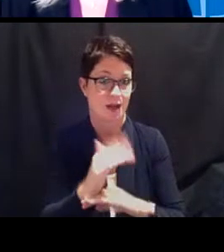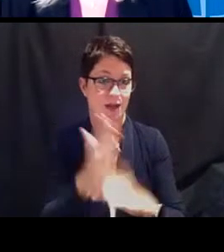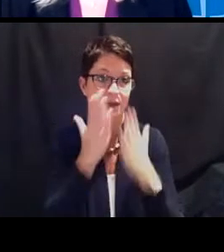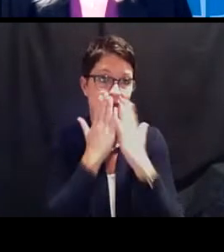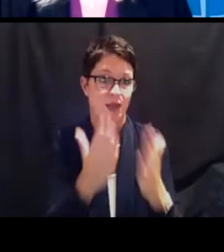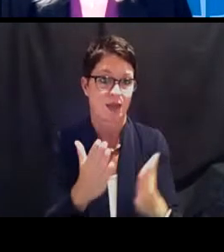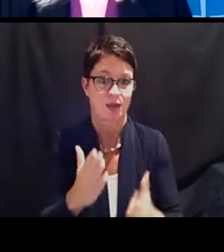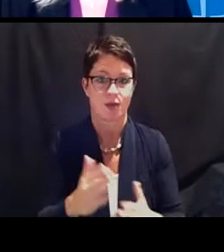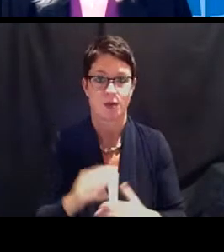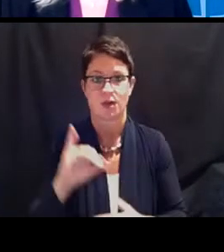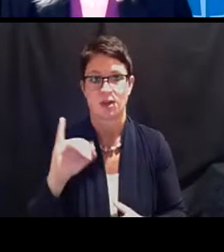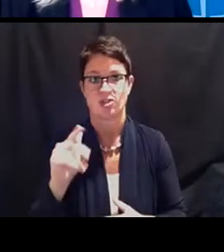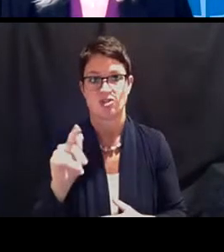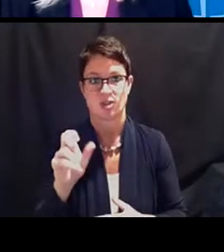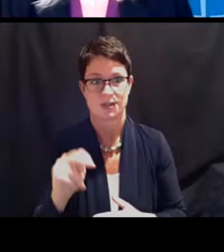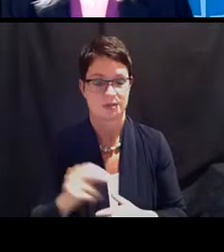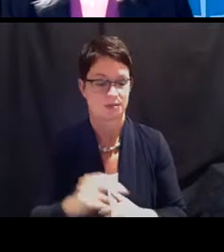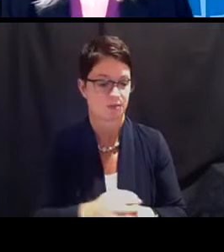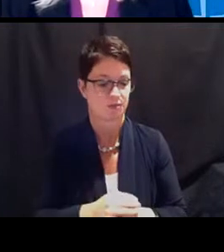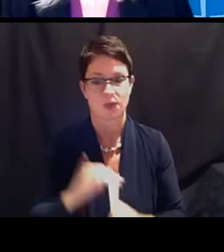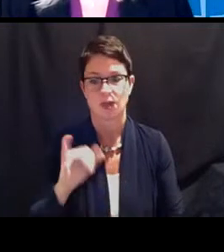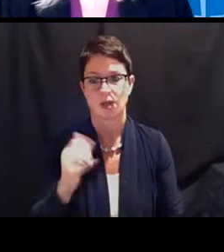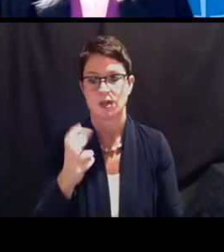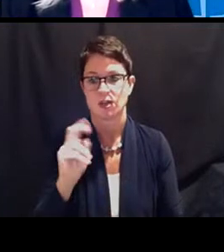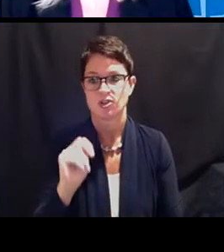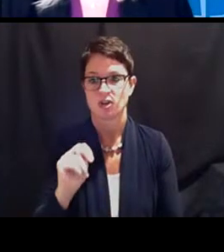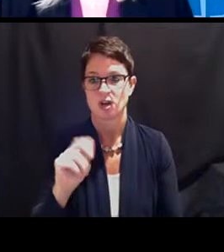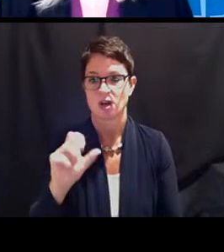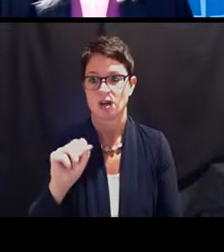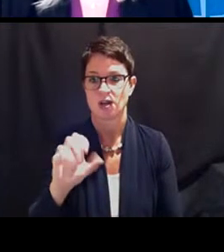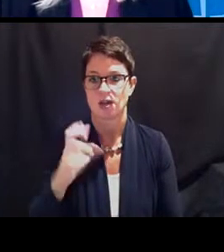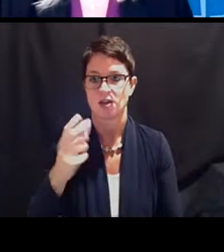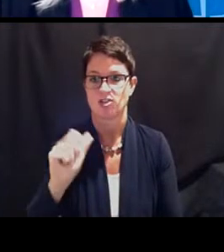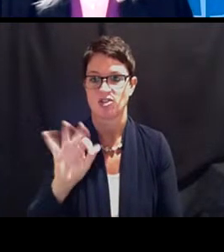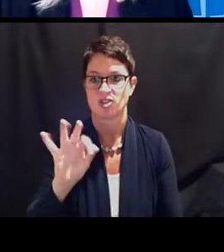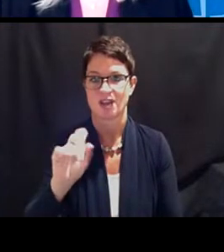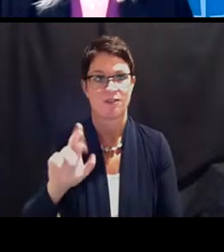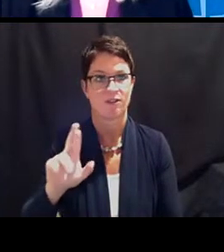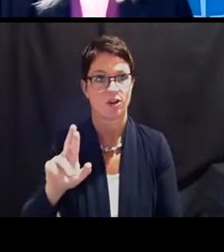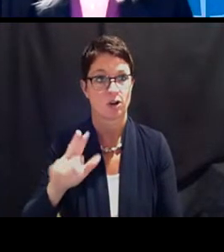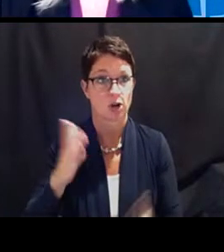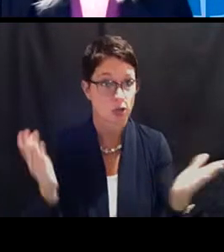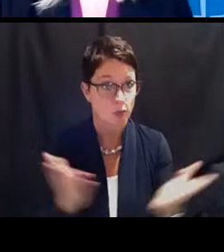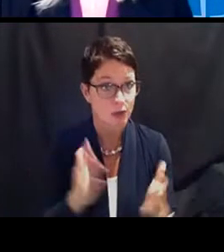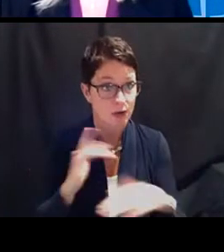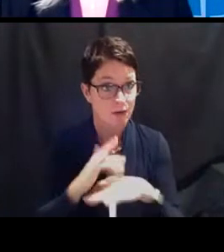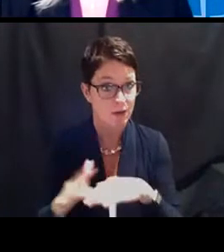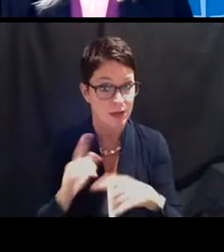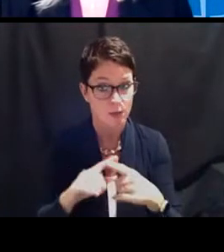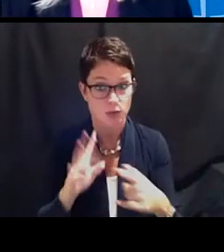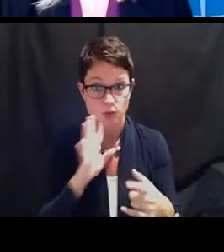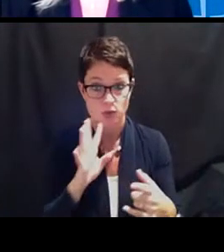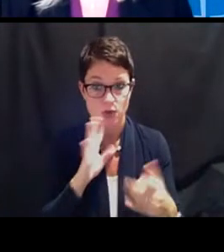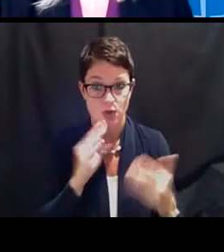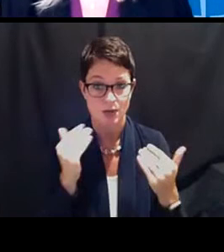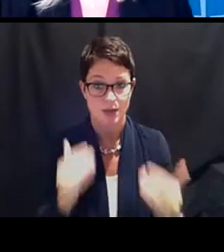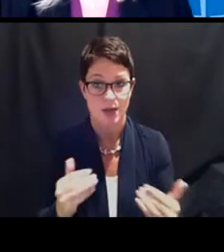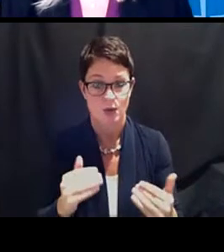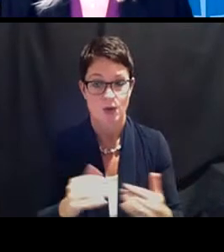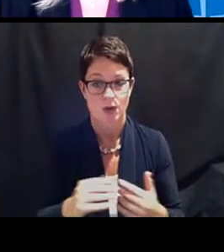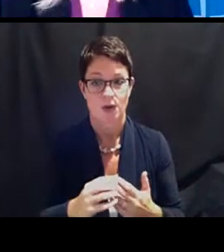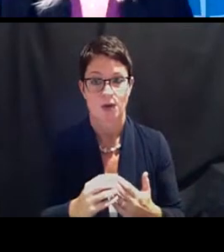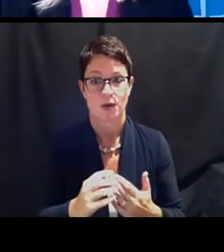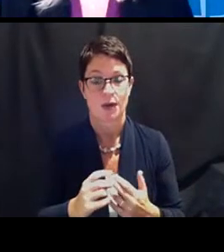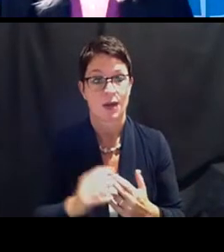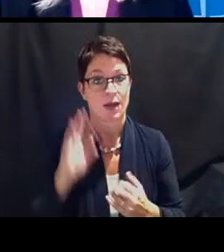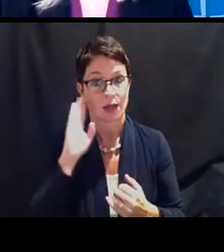Thank you, Jason. John Schaefer, are you available to us now? John Schaefer. Oh,